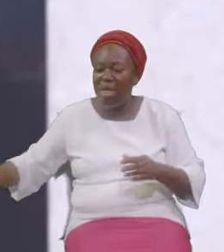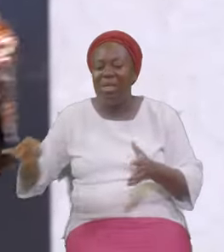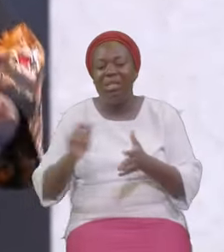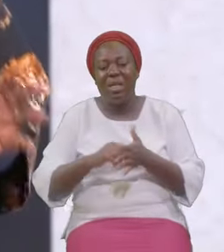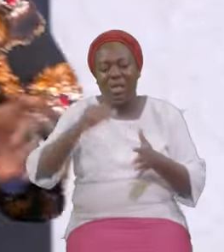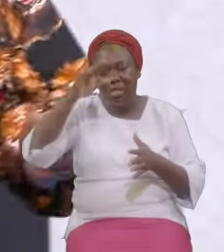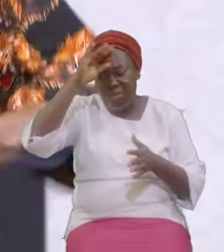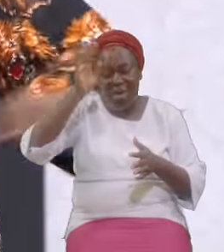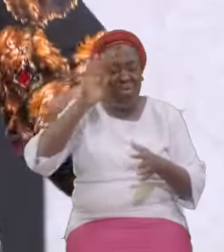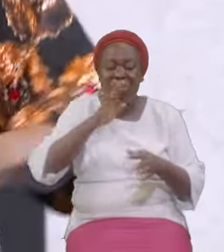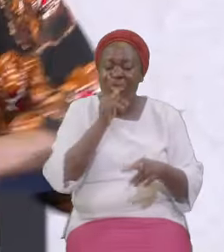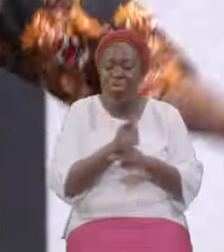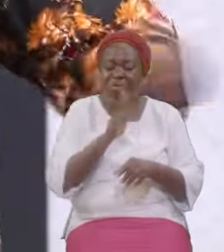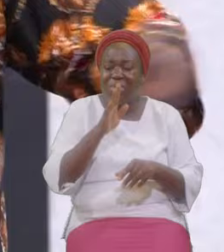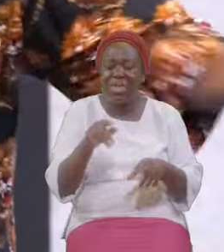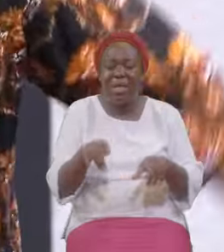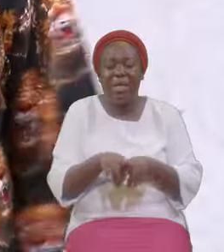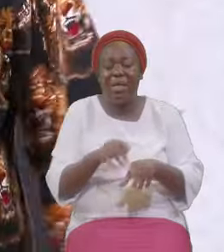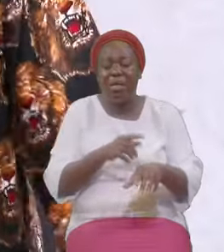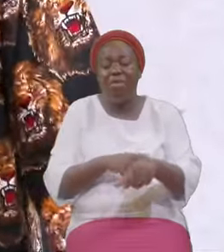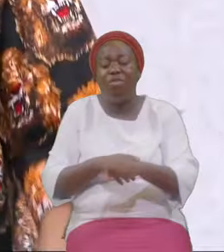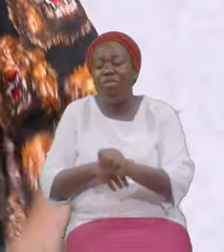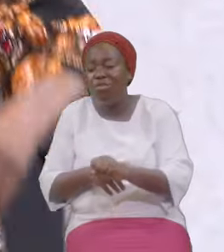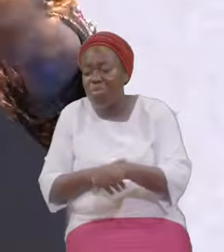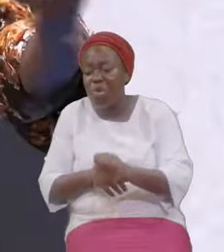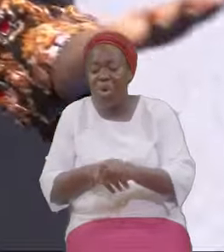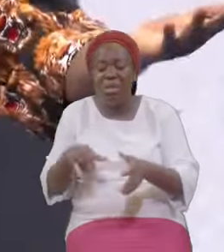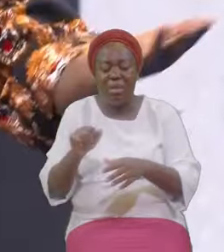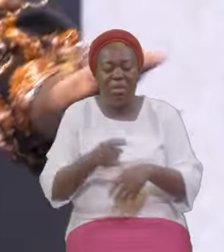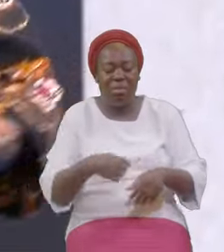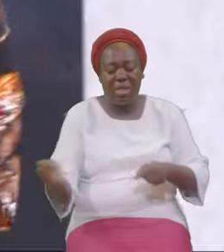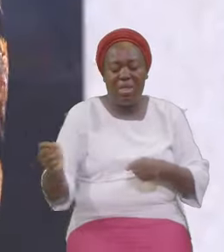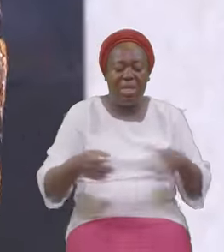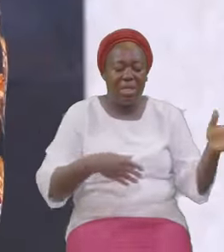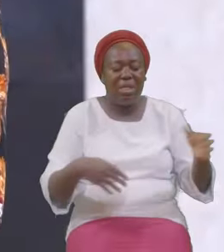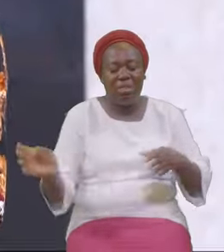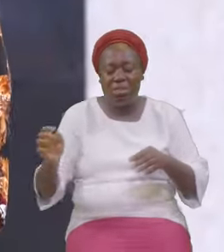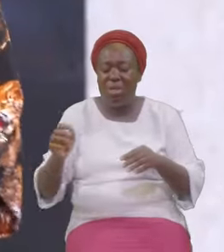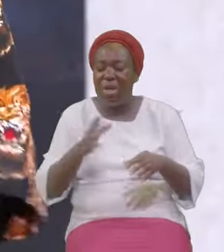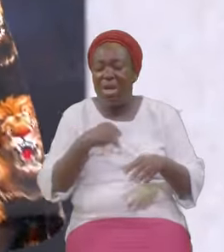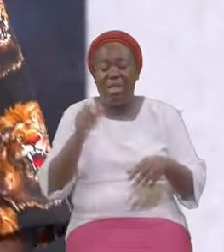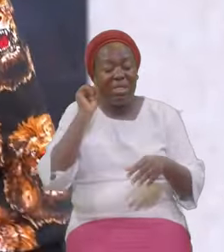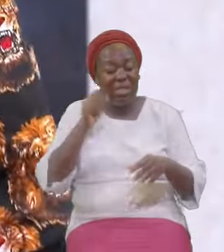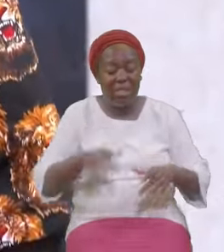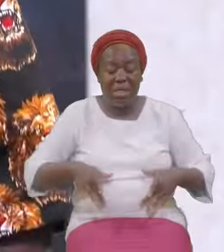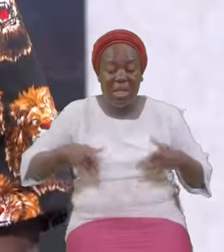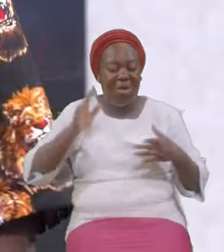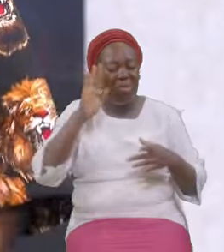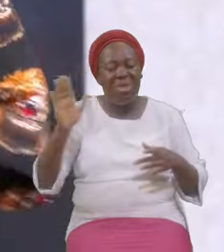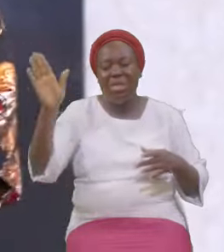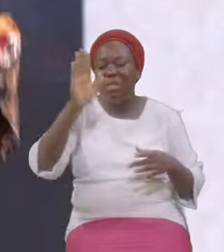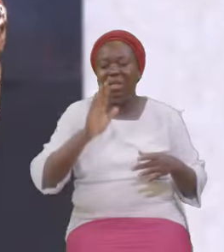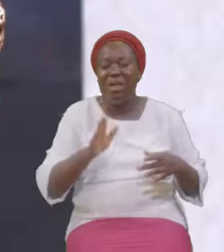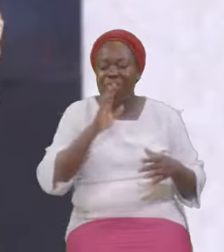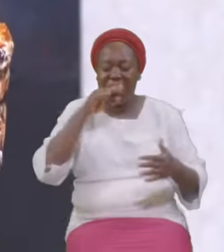ball, a football, that the kick here and there. And his life will never reach the